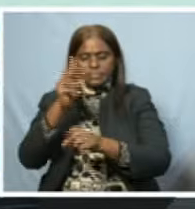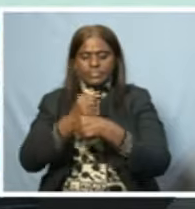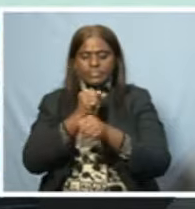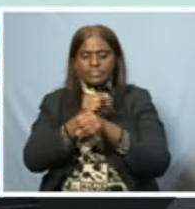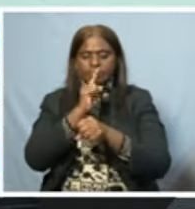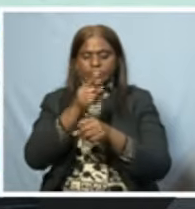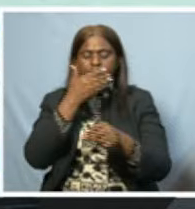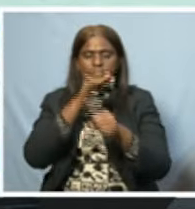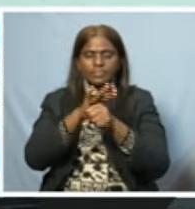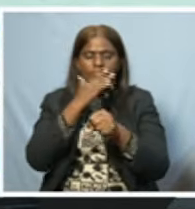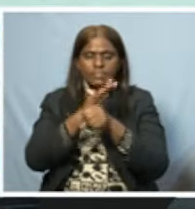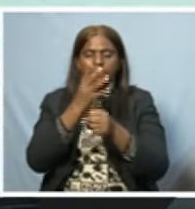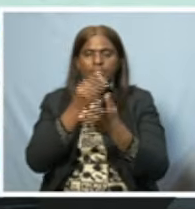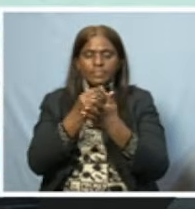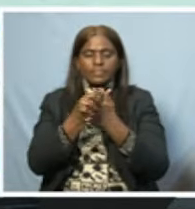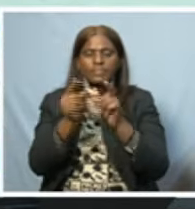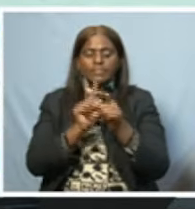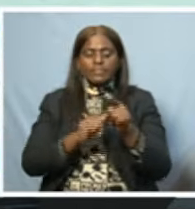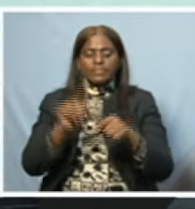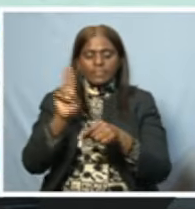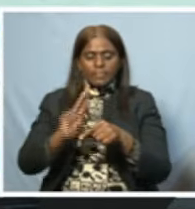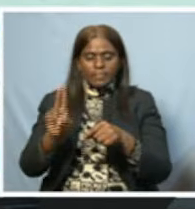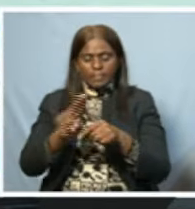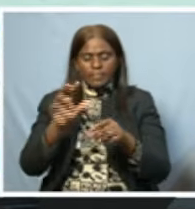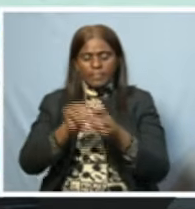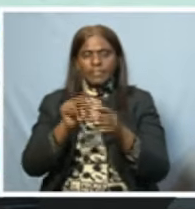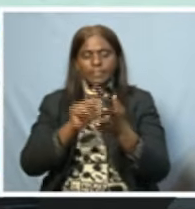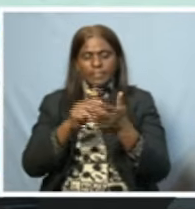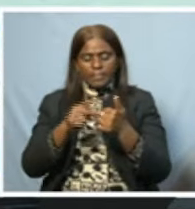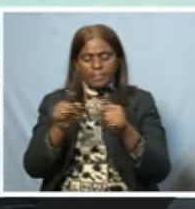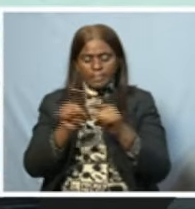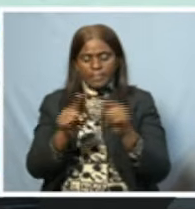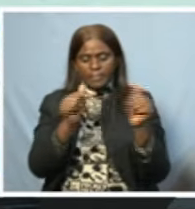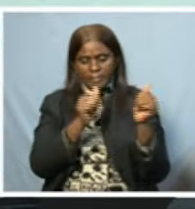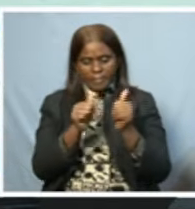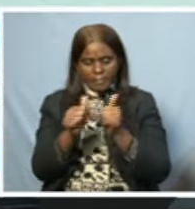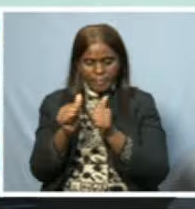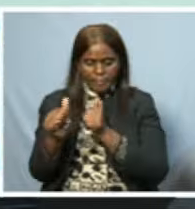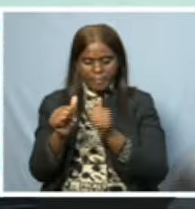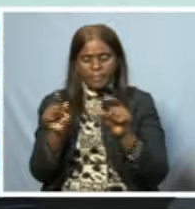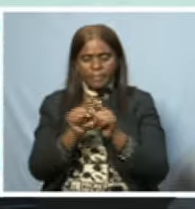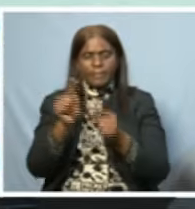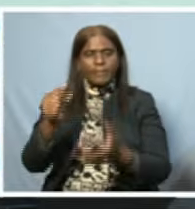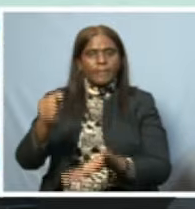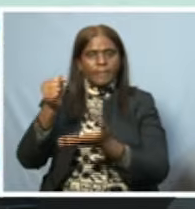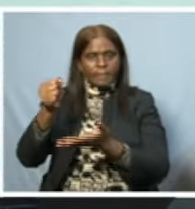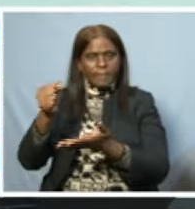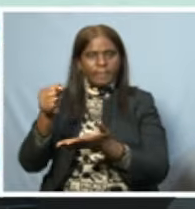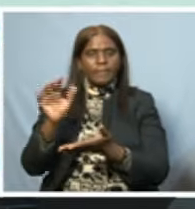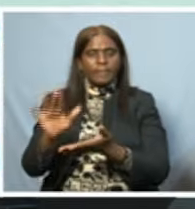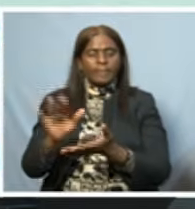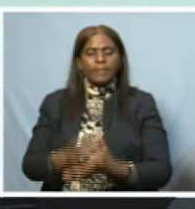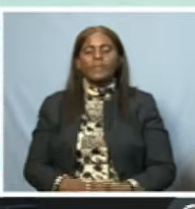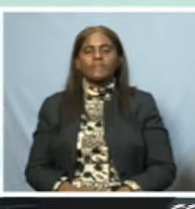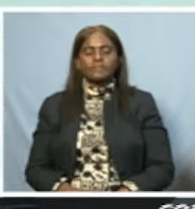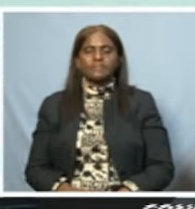committed funds are spent on programs and activities as budgeted.